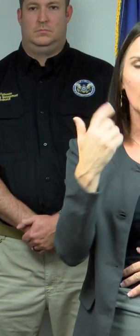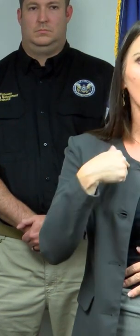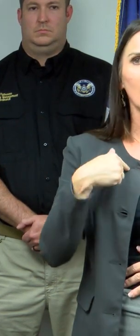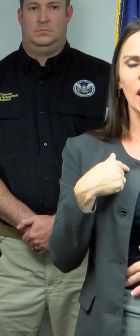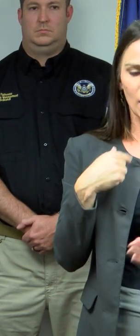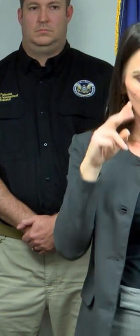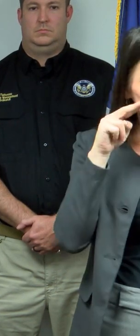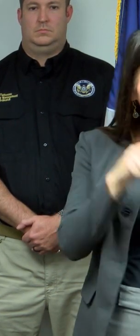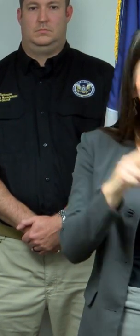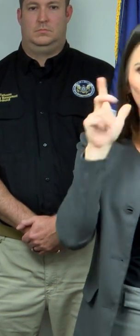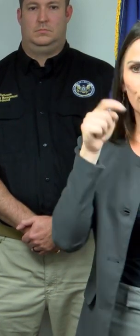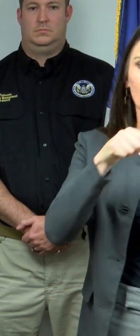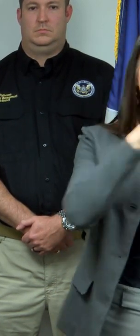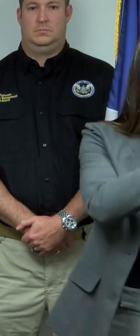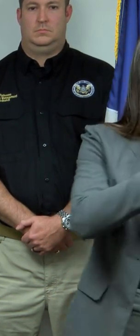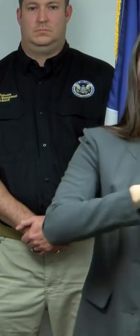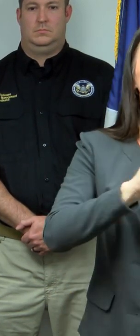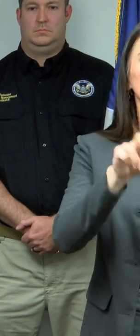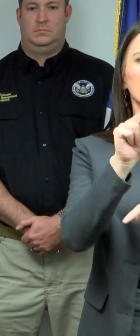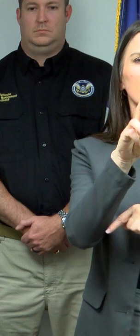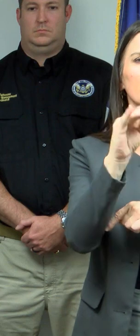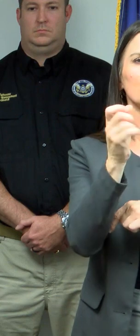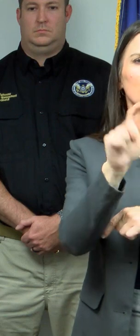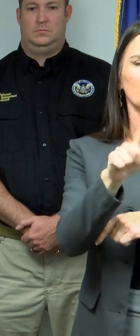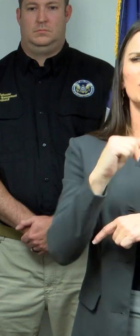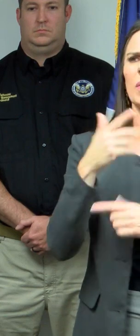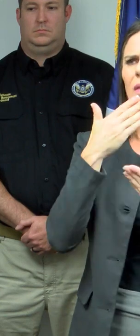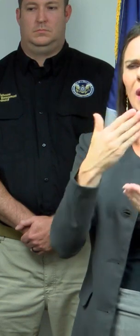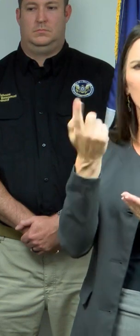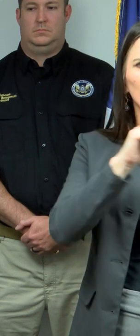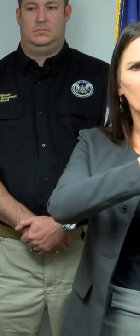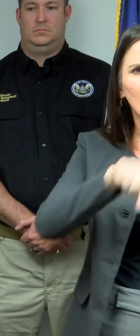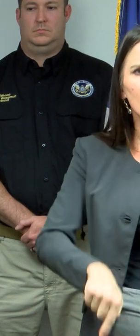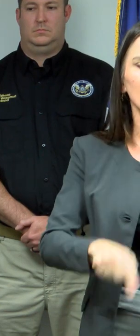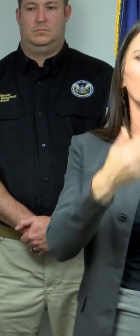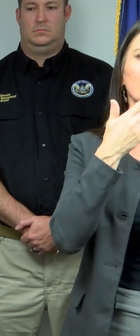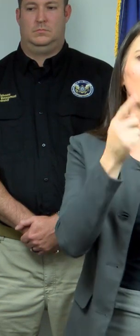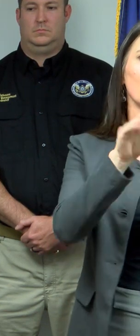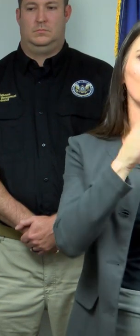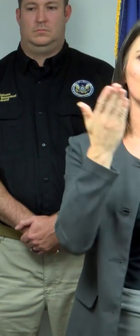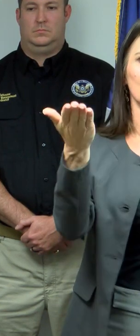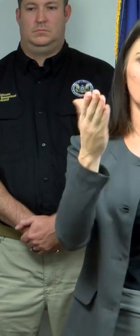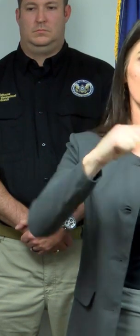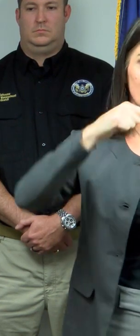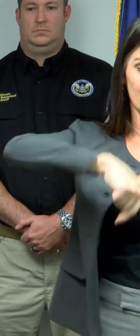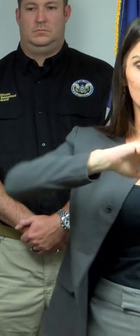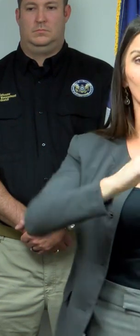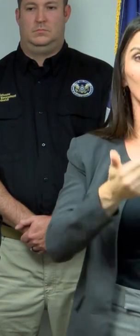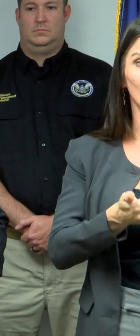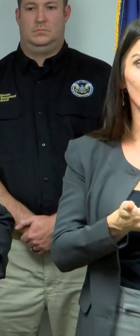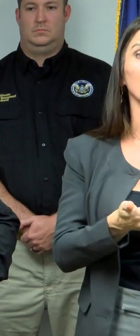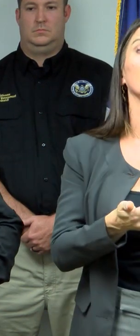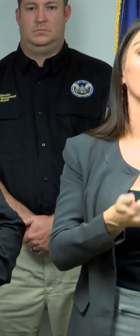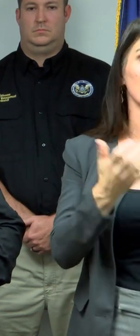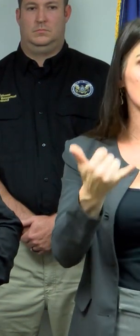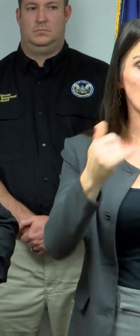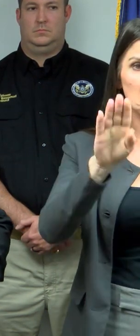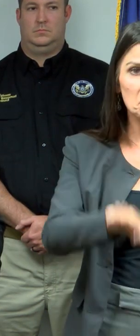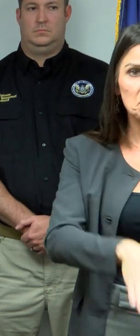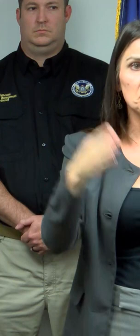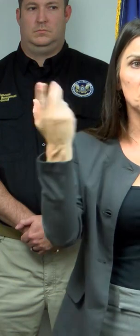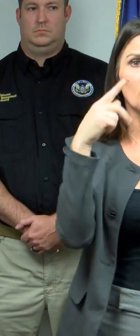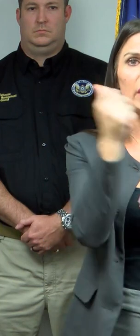this channel or that channel. And so thank you for being here, and thank you for your service to this community. With that, we will open up for